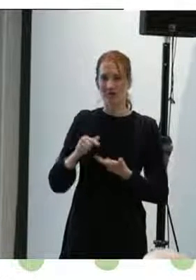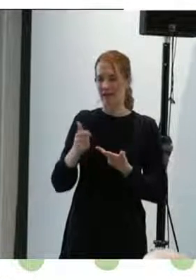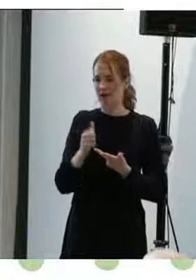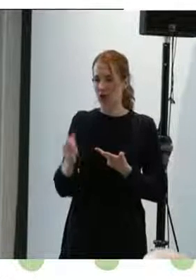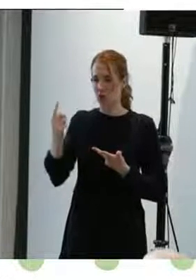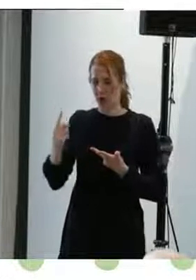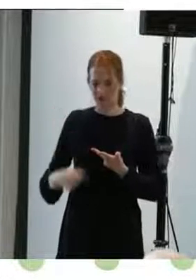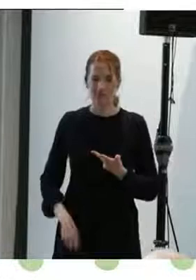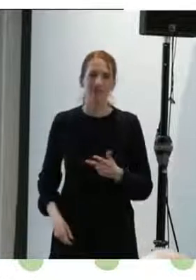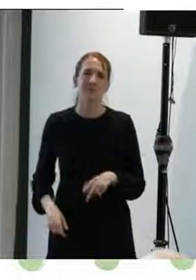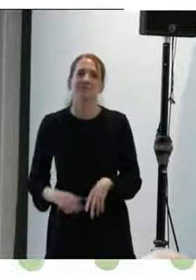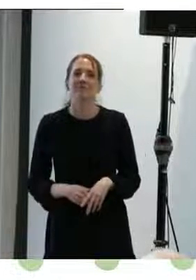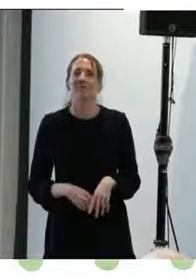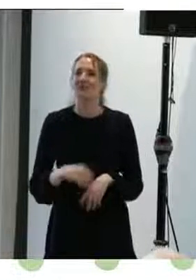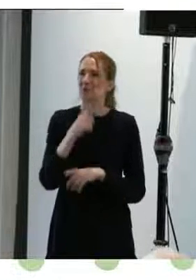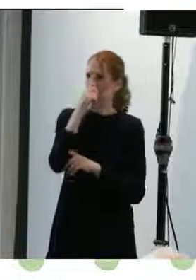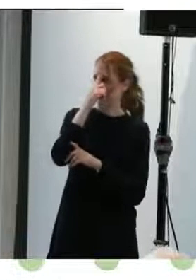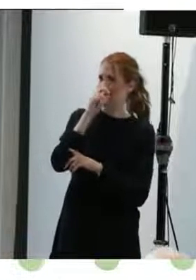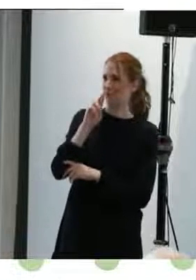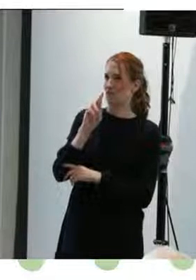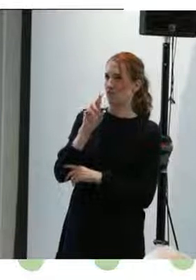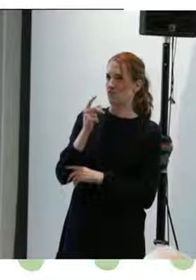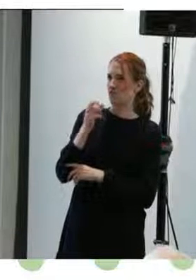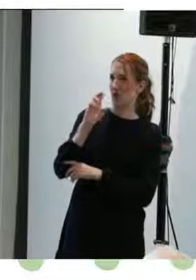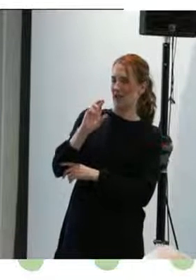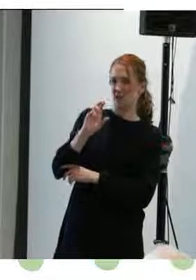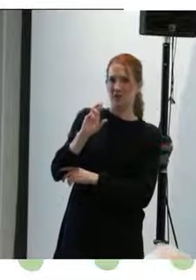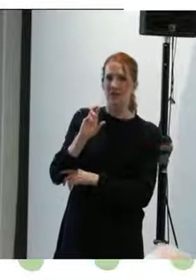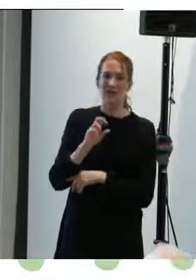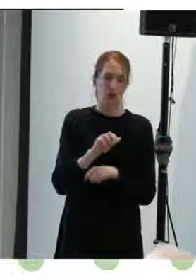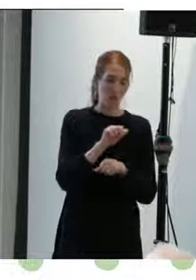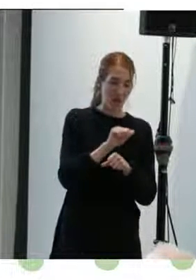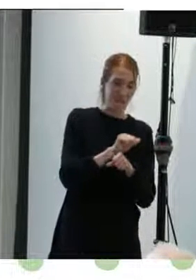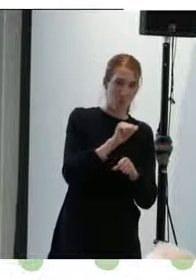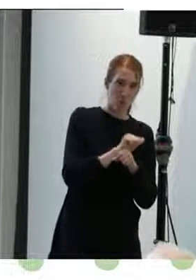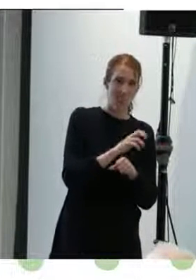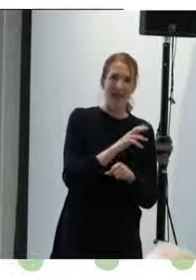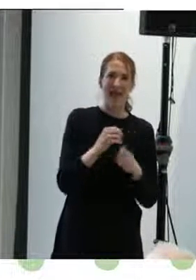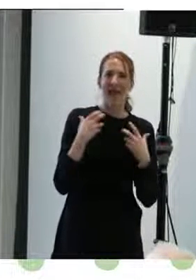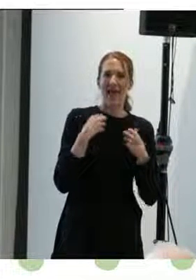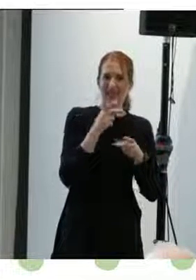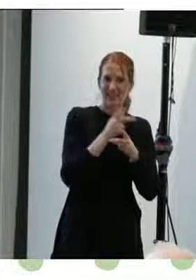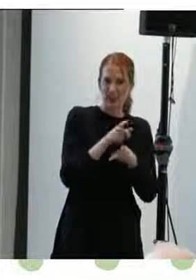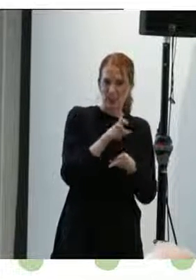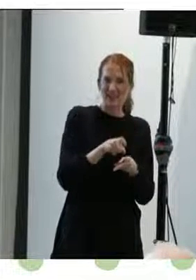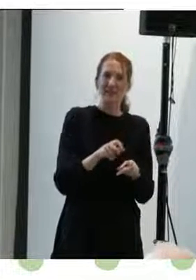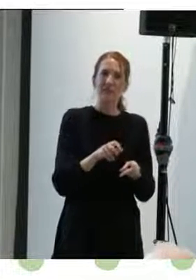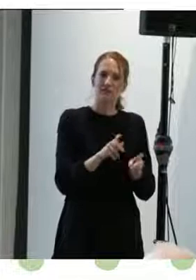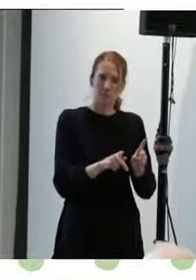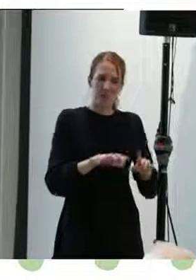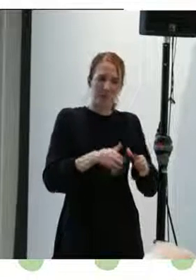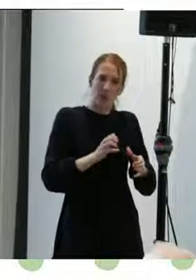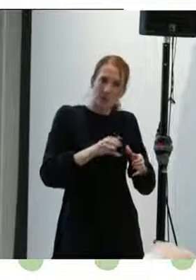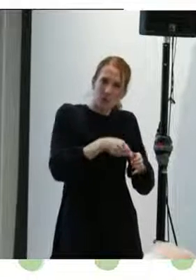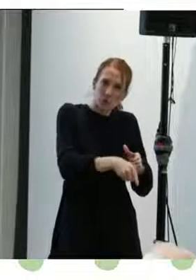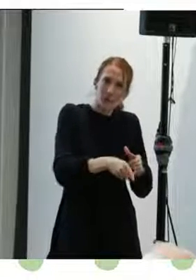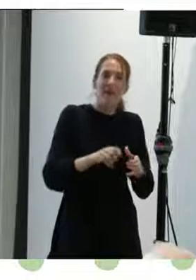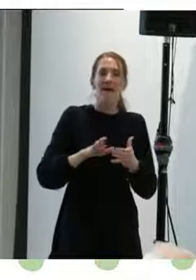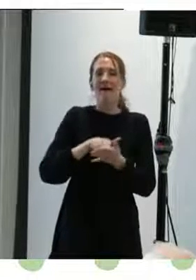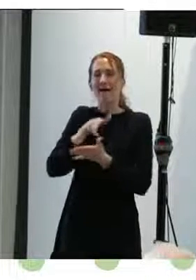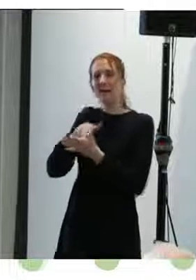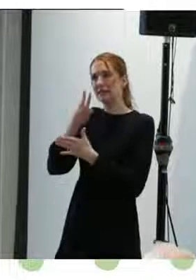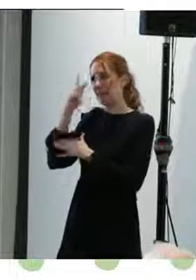And if we think about Roger here, we see how he's pitting the employment and healthcare needs of the people like him against political parties that he